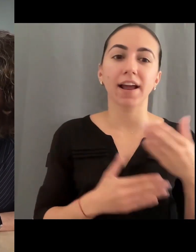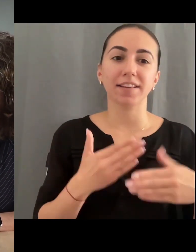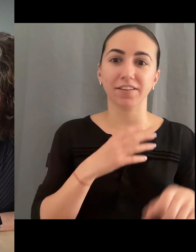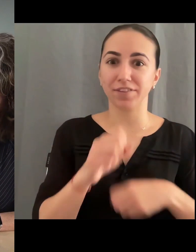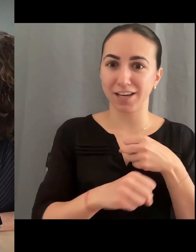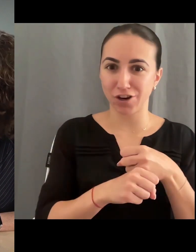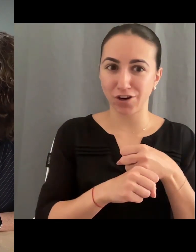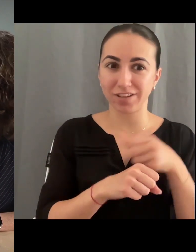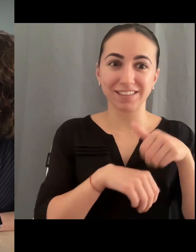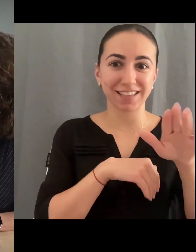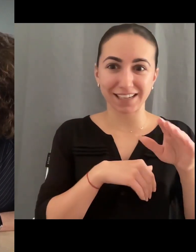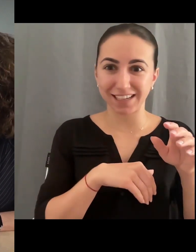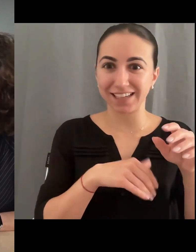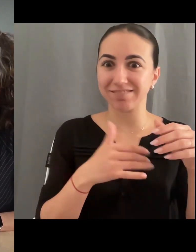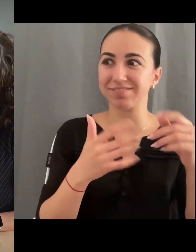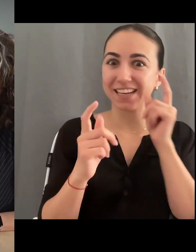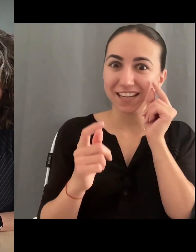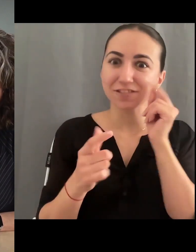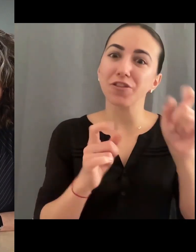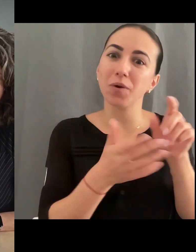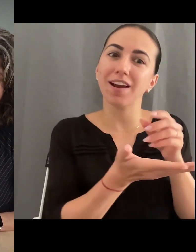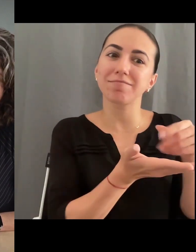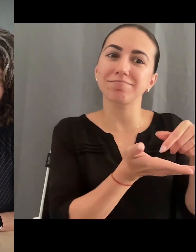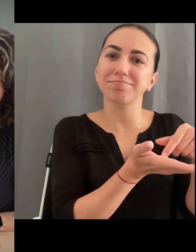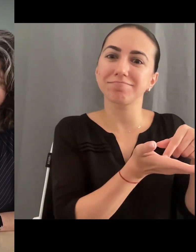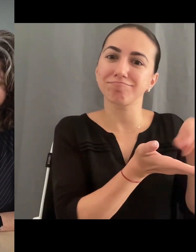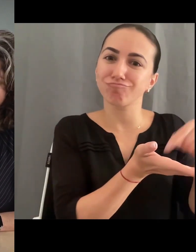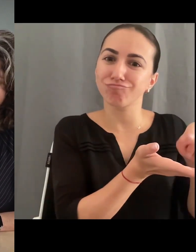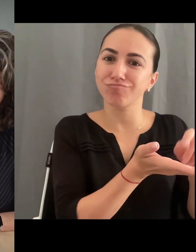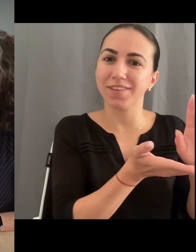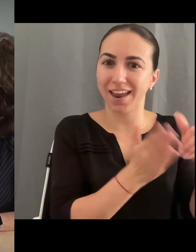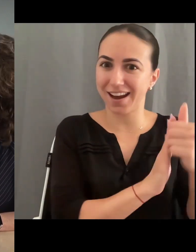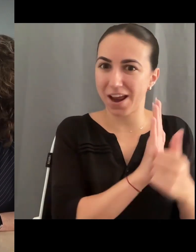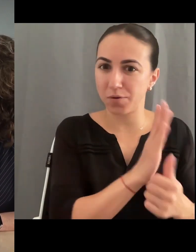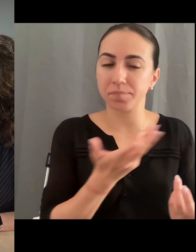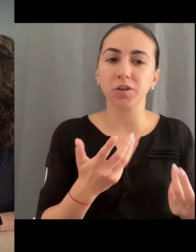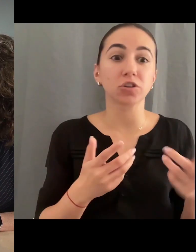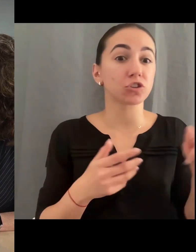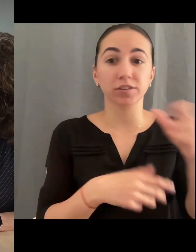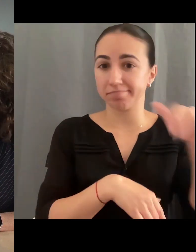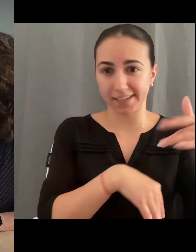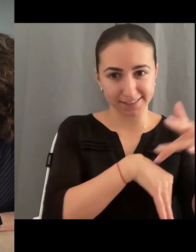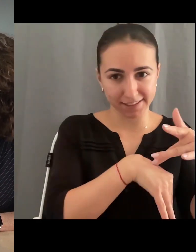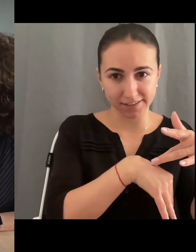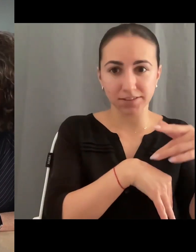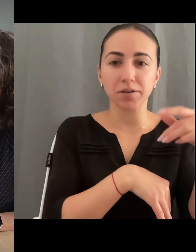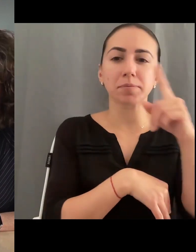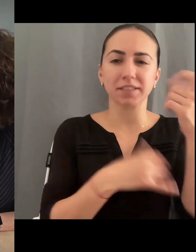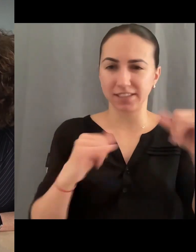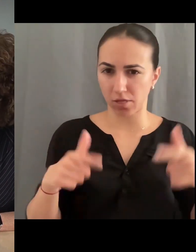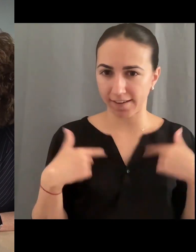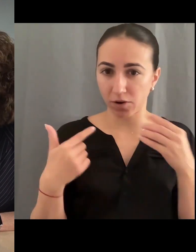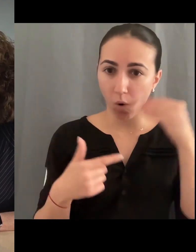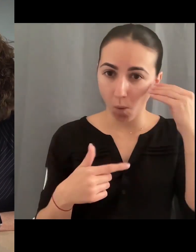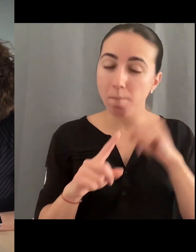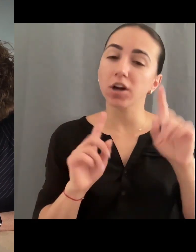instead of sending toys and gifts, you can contribute to the account, and that's what people have been doing. So she hasn't been using it yet because she's still living at home, but she'll be going